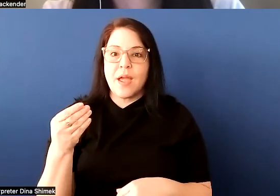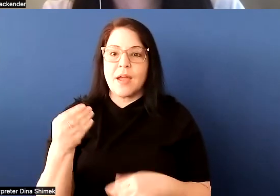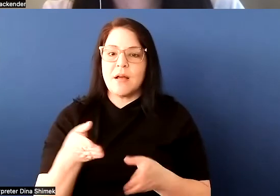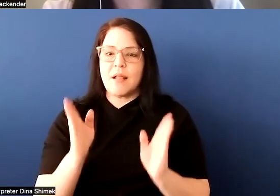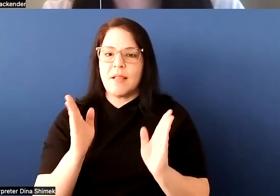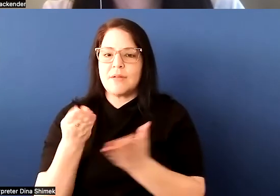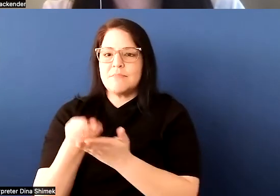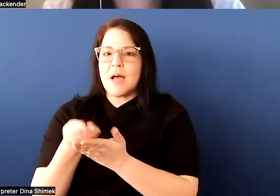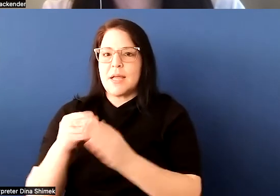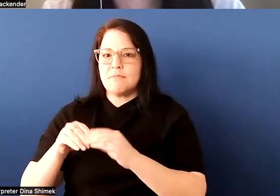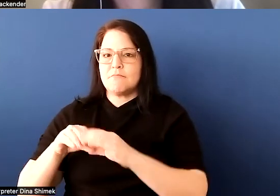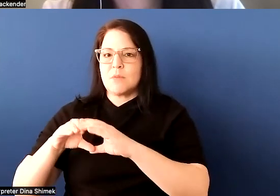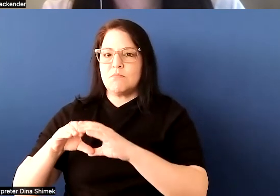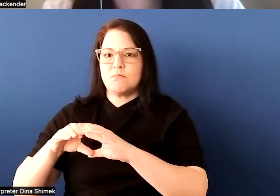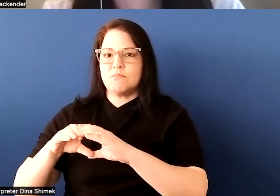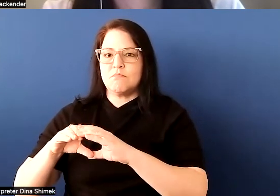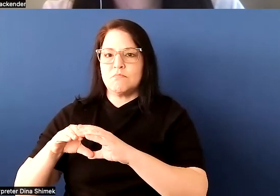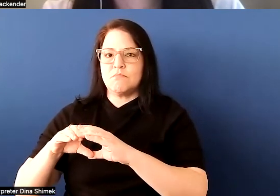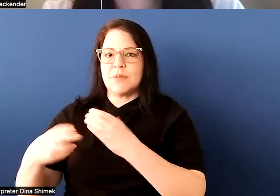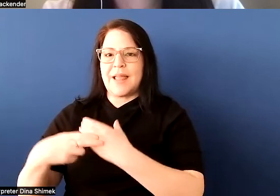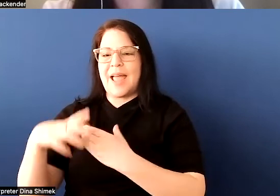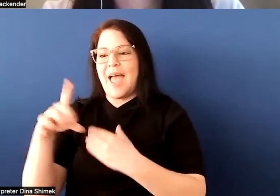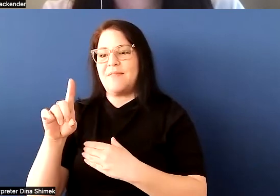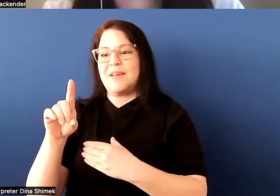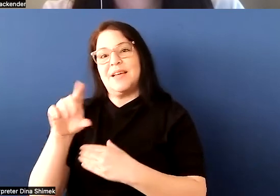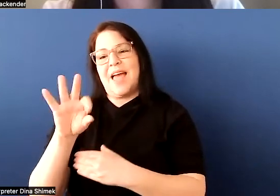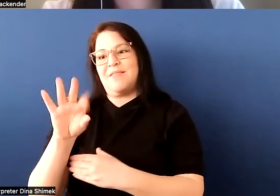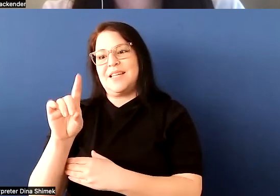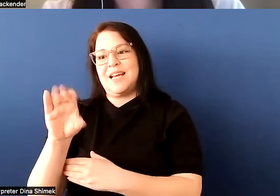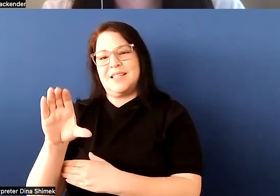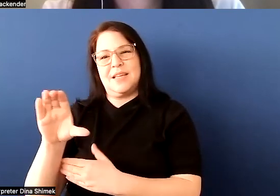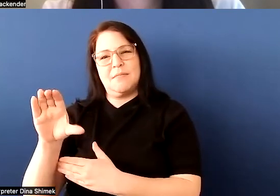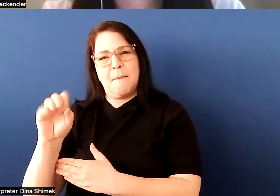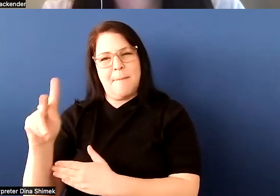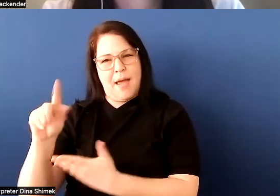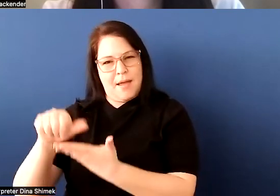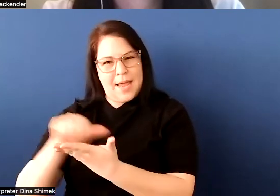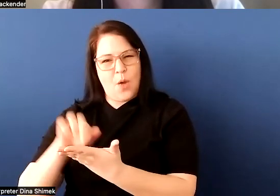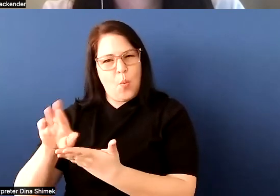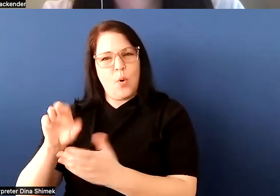those monies to be kept as safe as an FDIC bank account, or it allows those monies to be